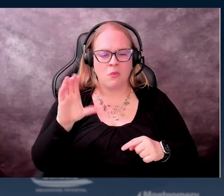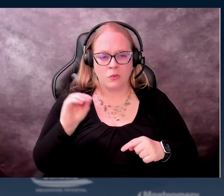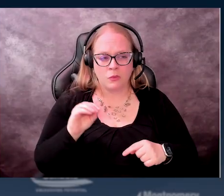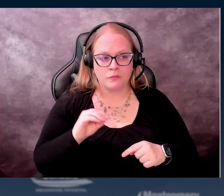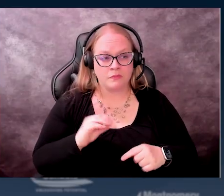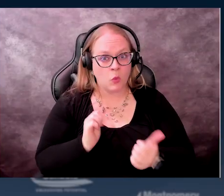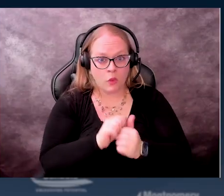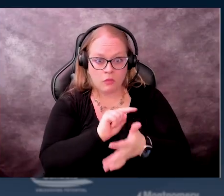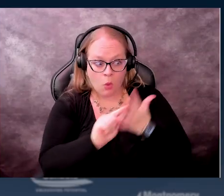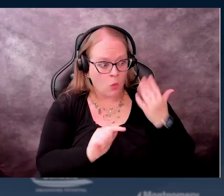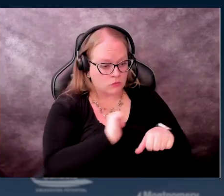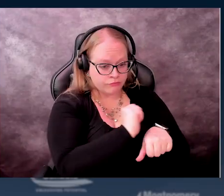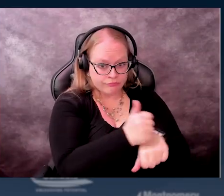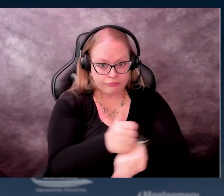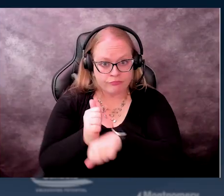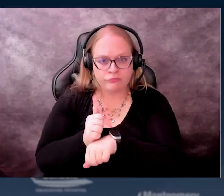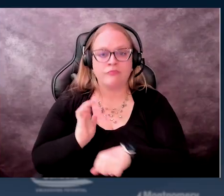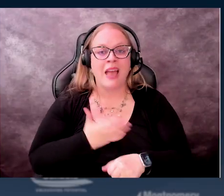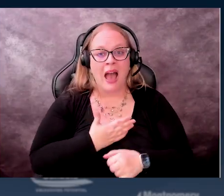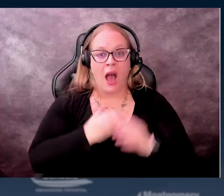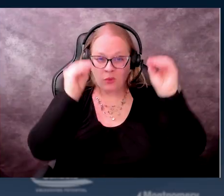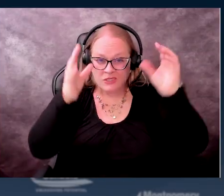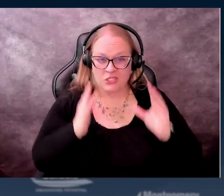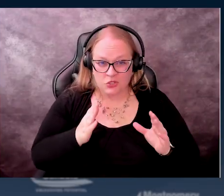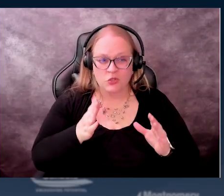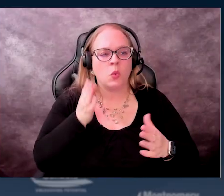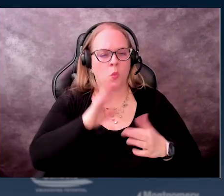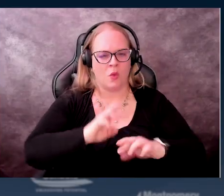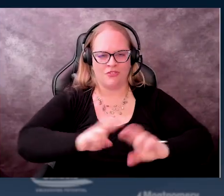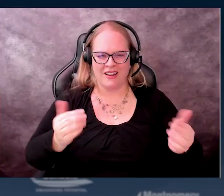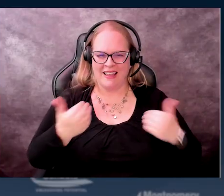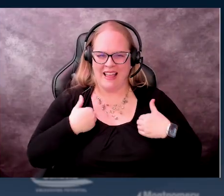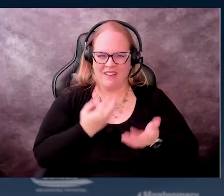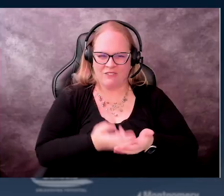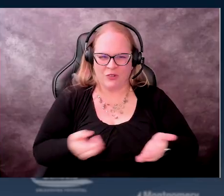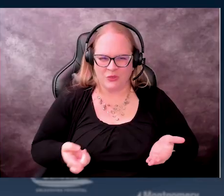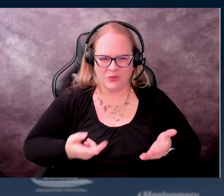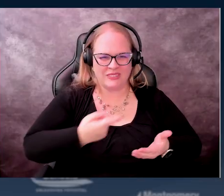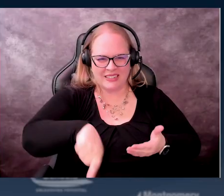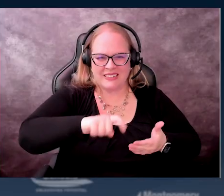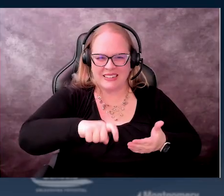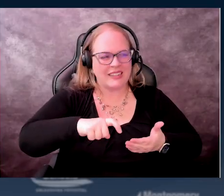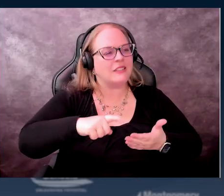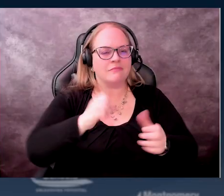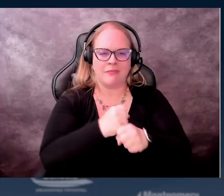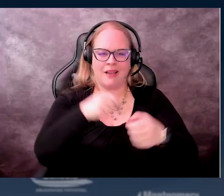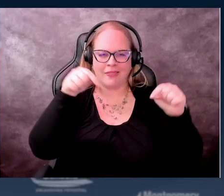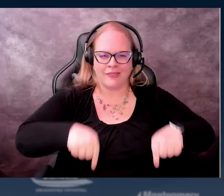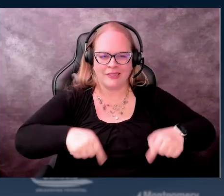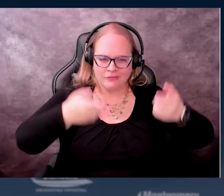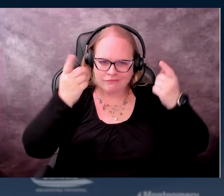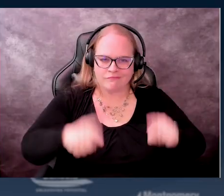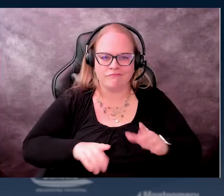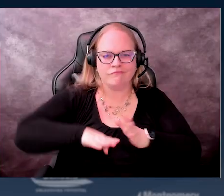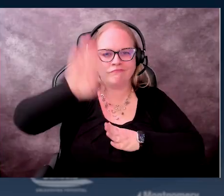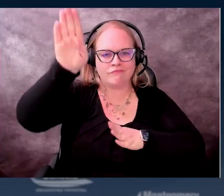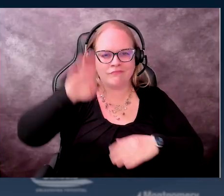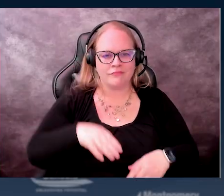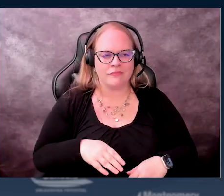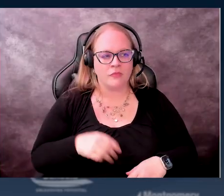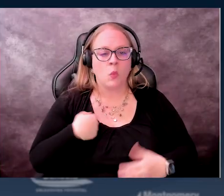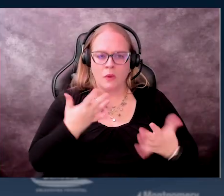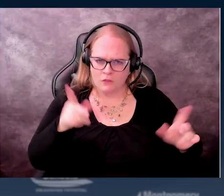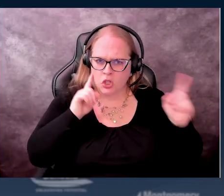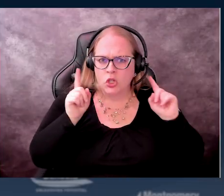our schools will be equipped to make this vision a reality. We've also heard concerns about engagement